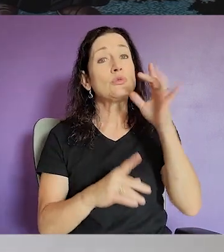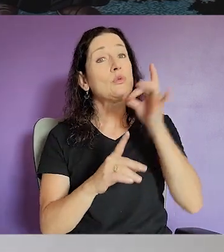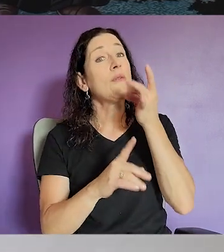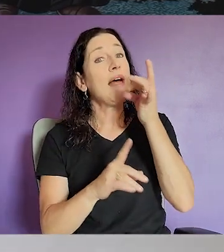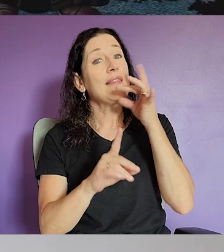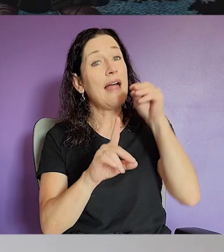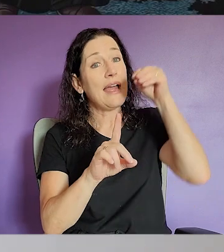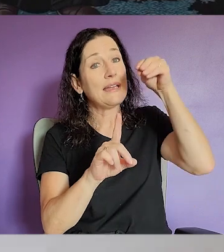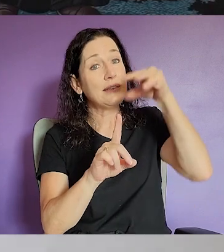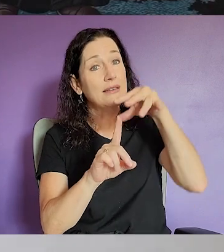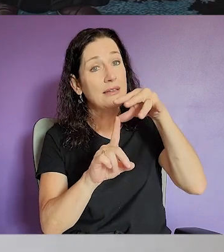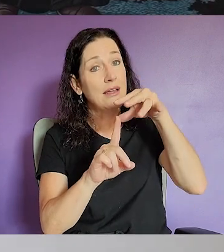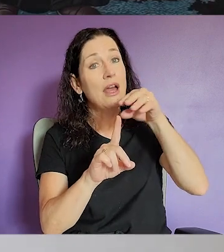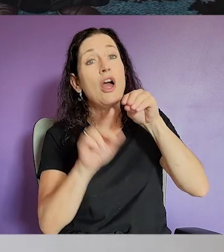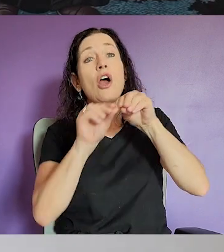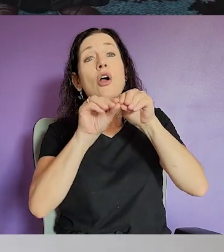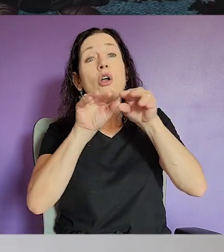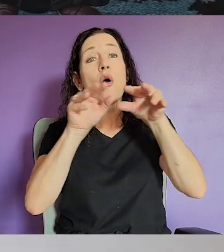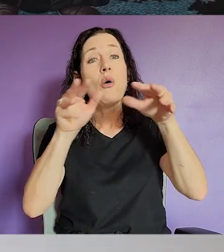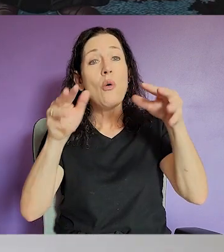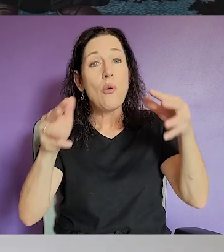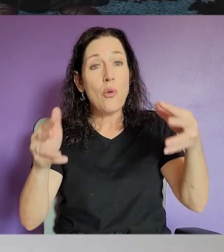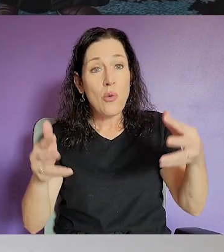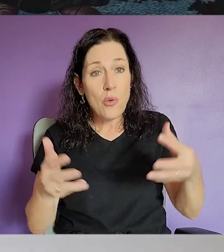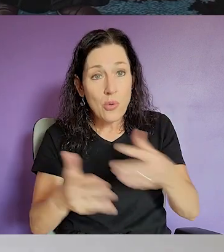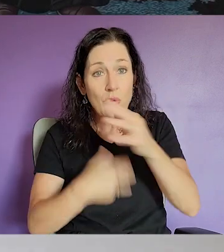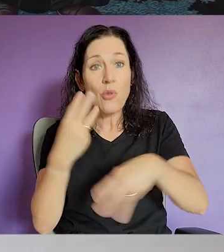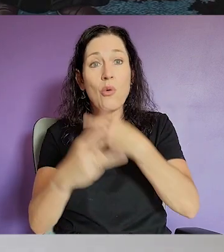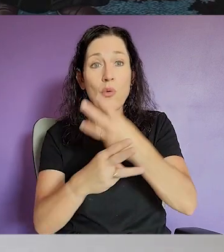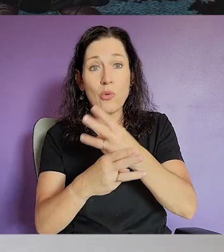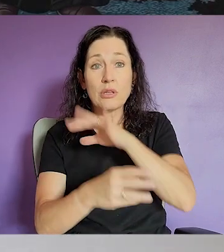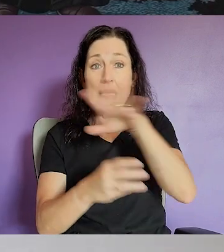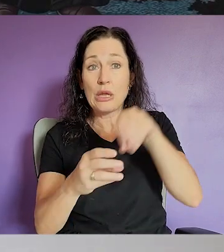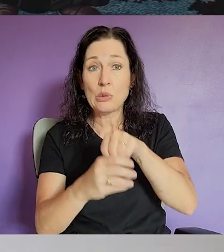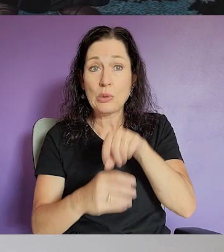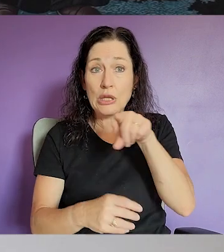the whole world, including you and me.